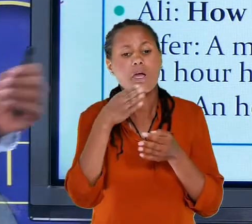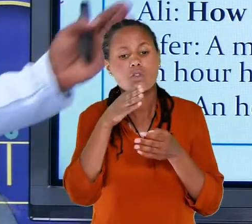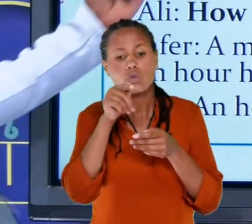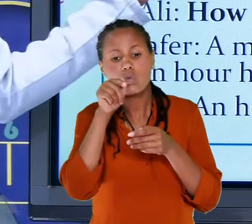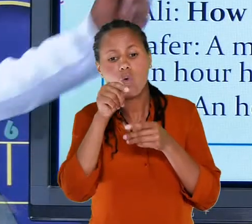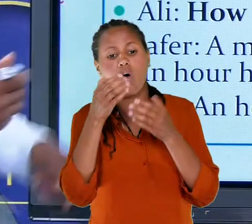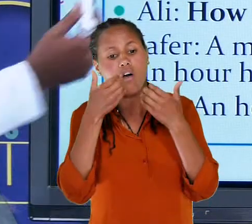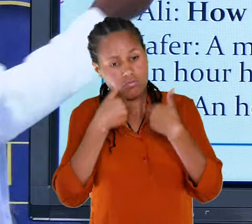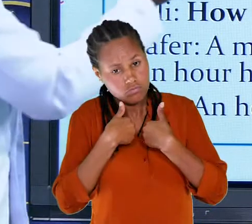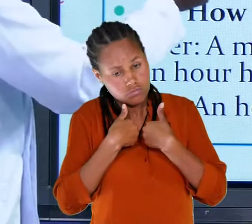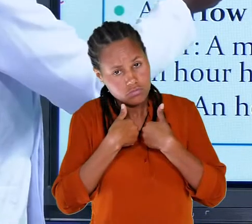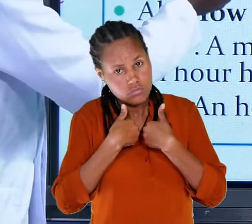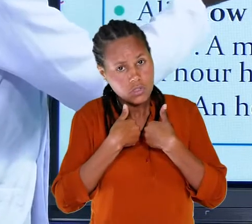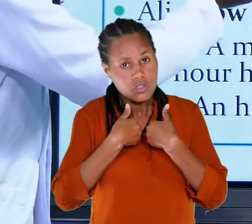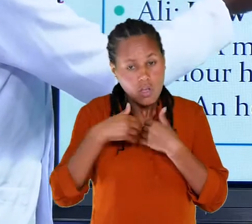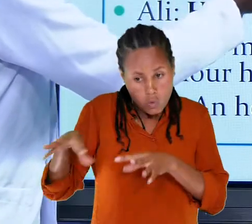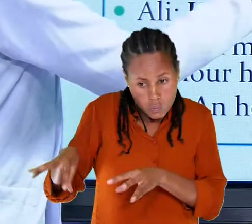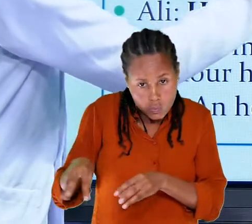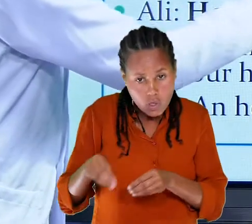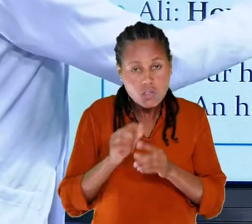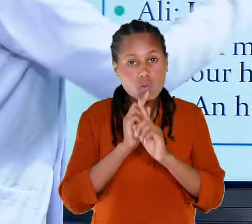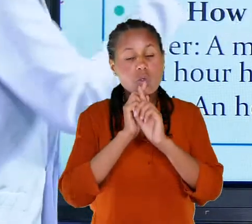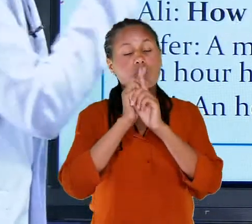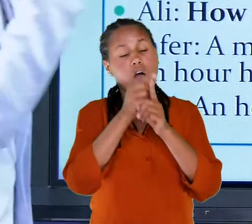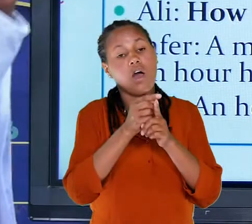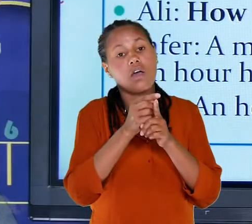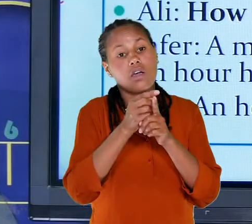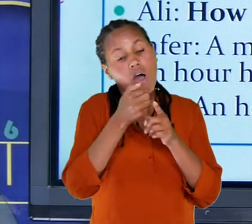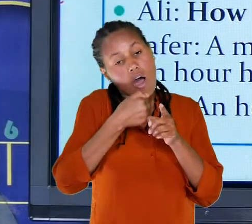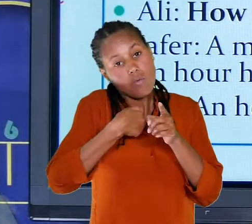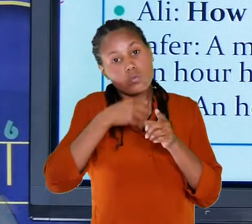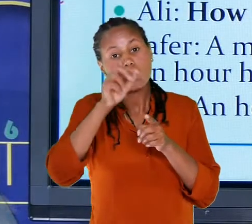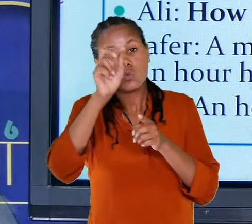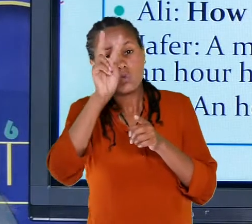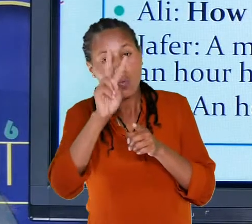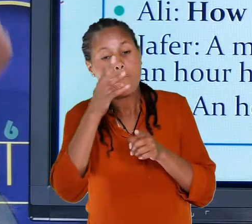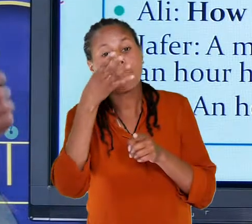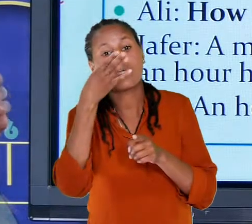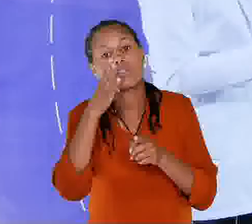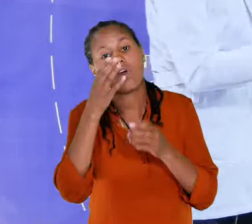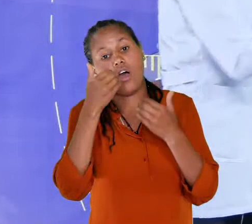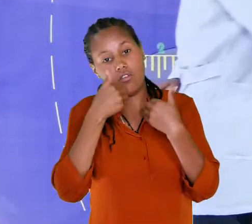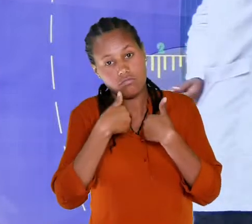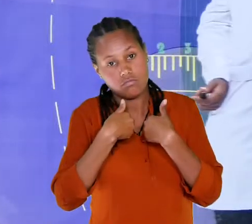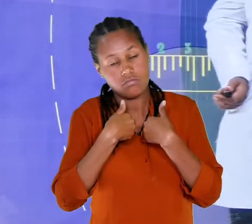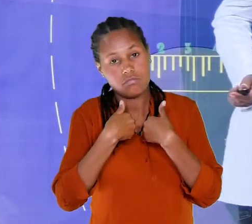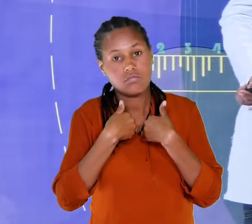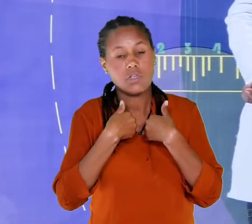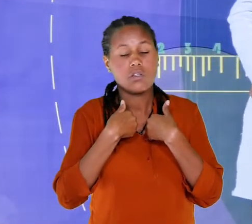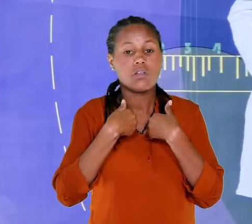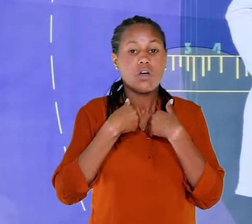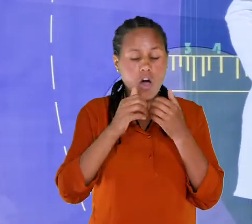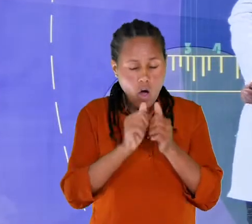have? Here a student says, I have two pens. I have two pens. How